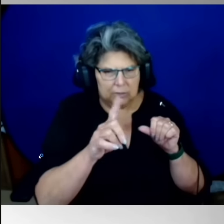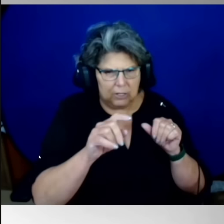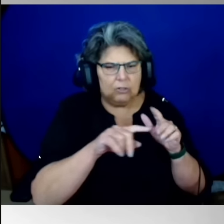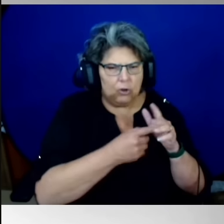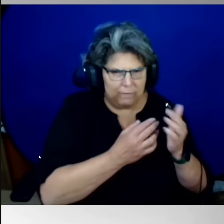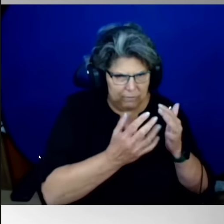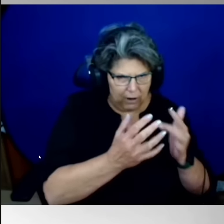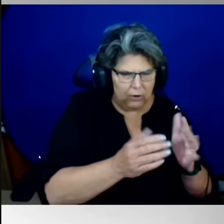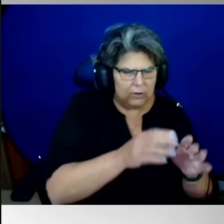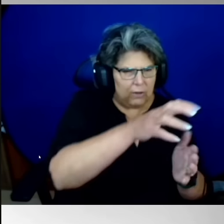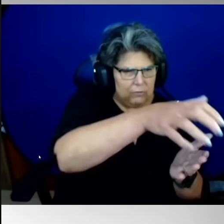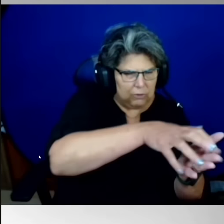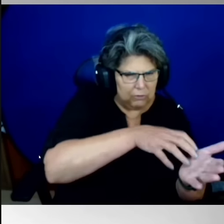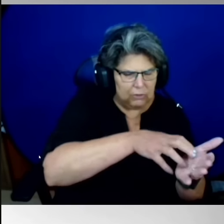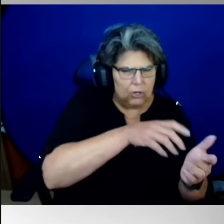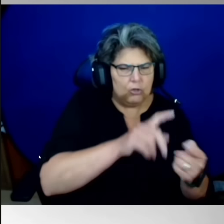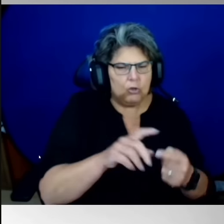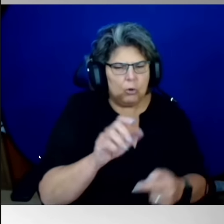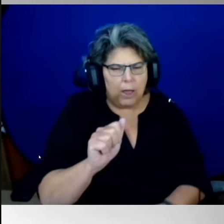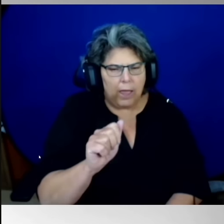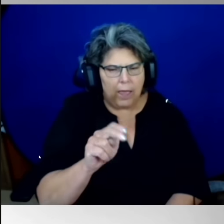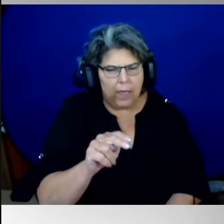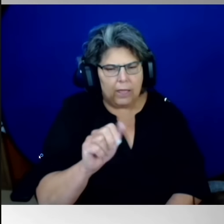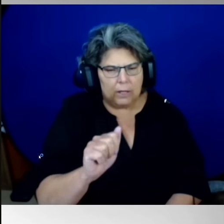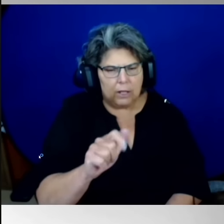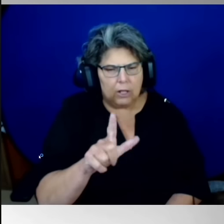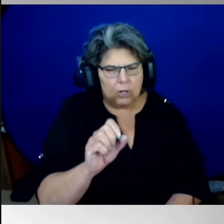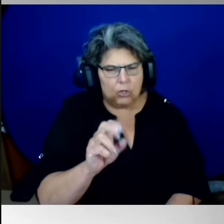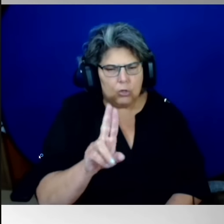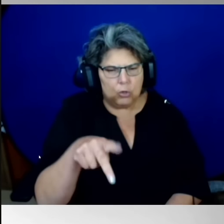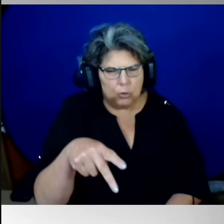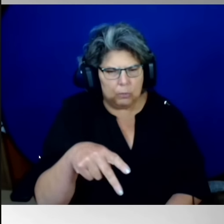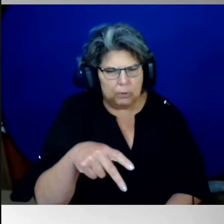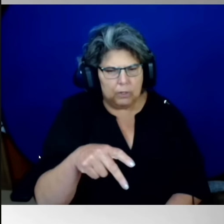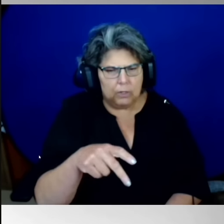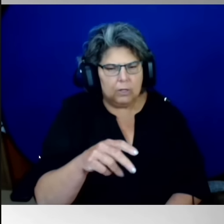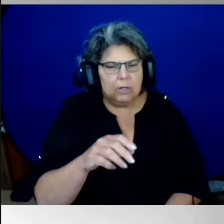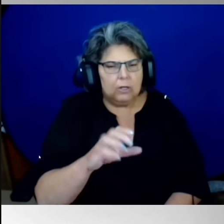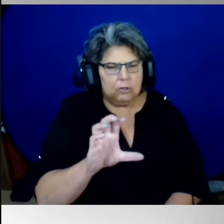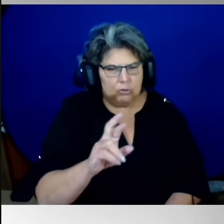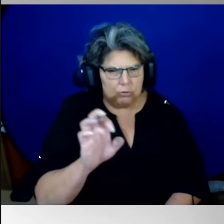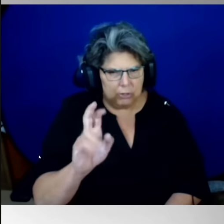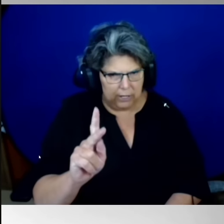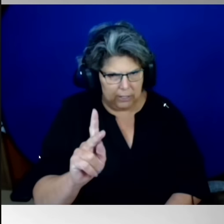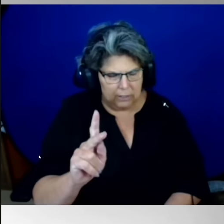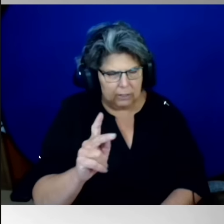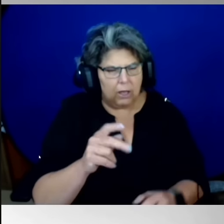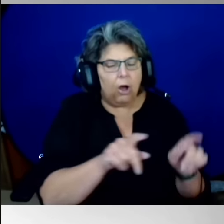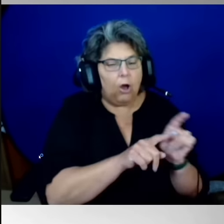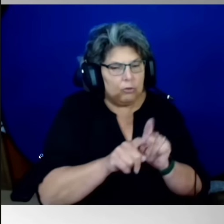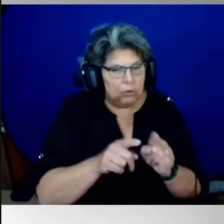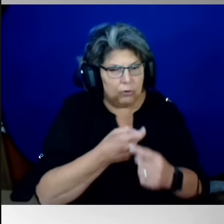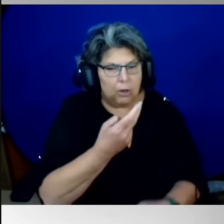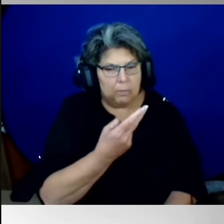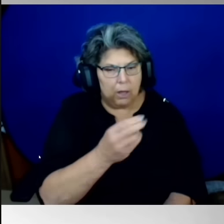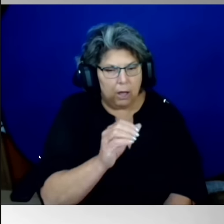Hogsback down to Antelope Creek. And we are continuing also from the Hogsback back